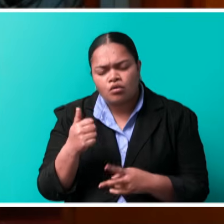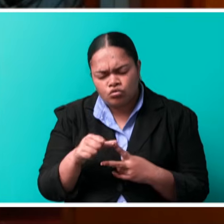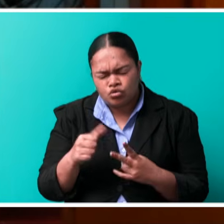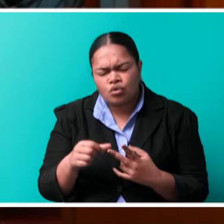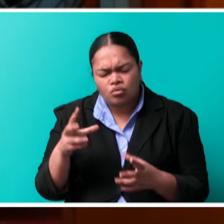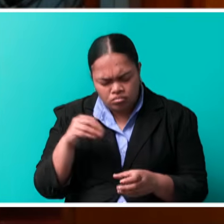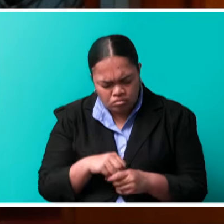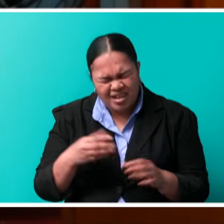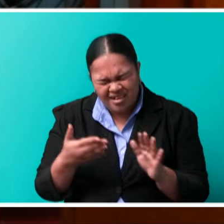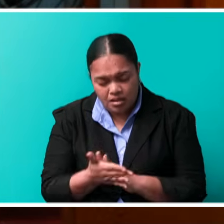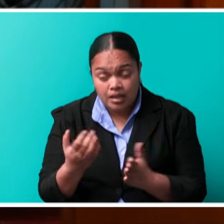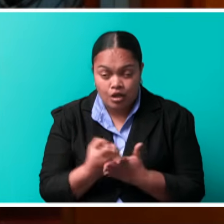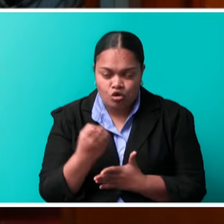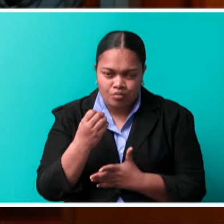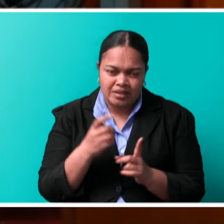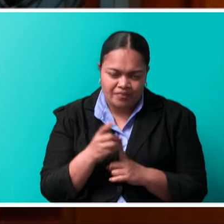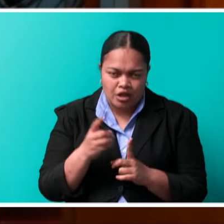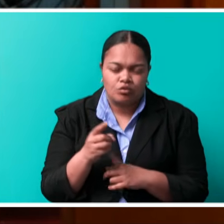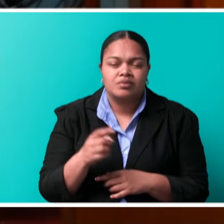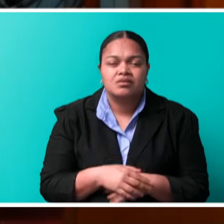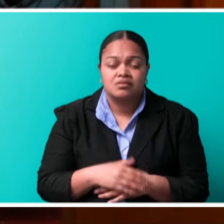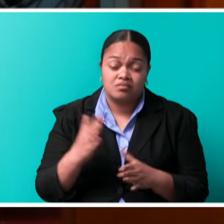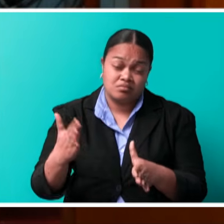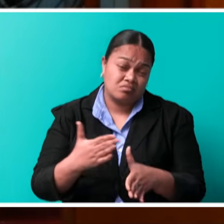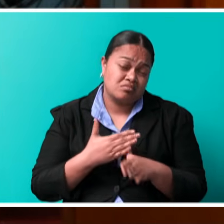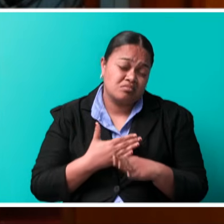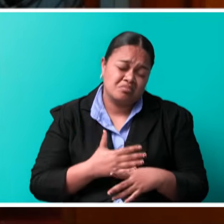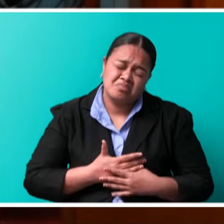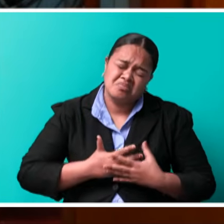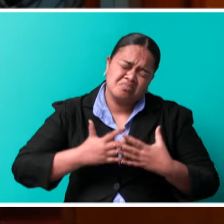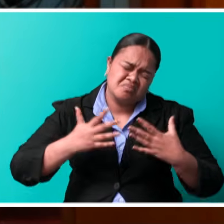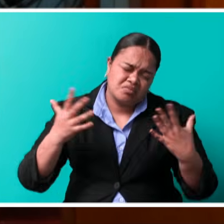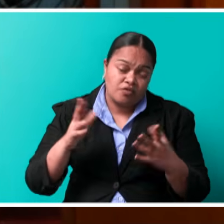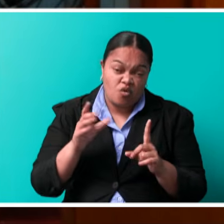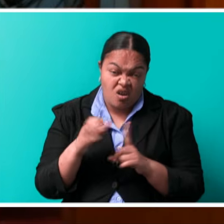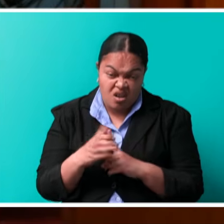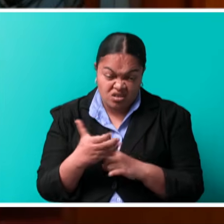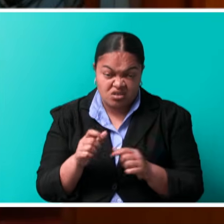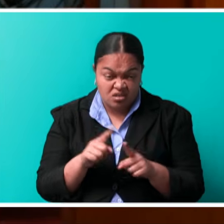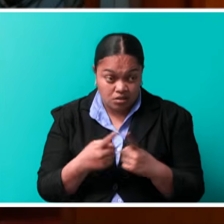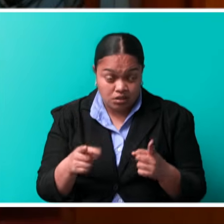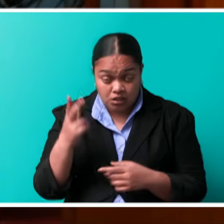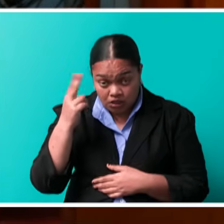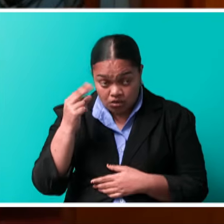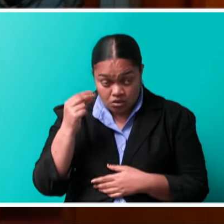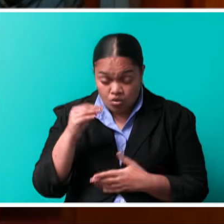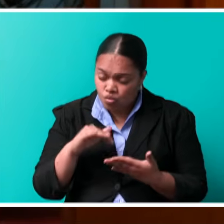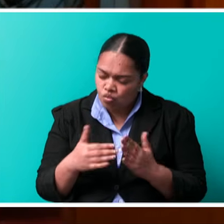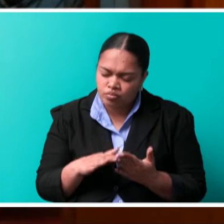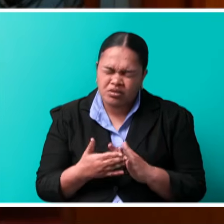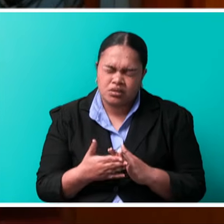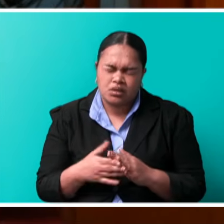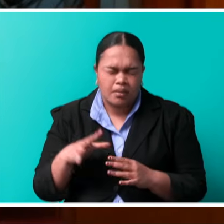development. As custodians of the largest land and cultural assets, Itoke communities must